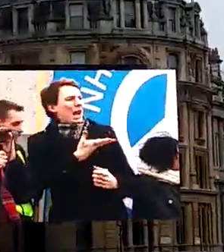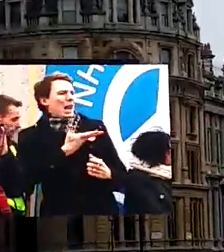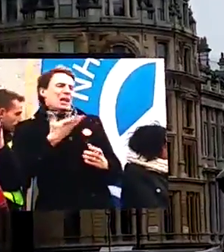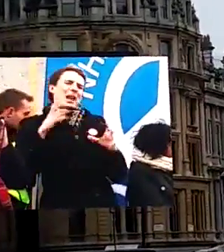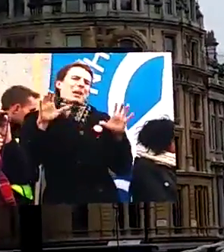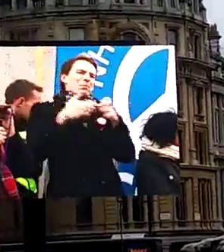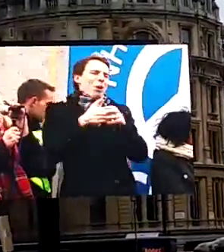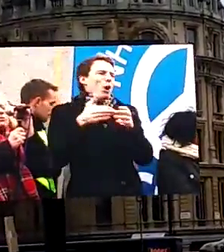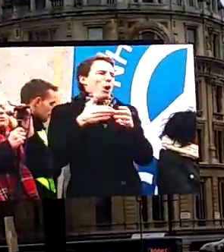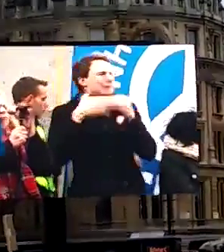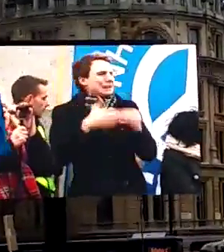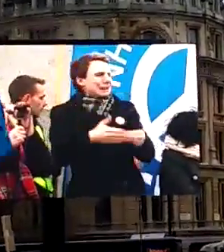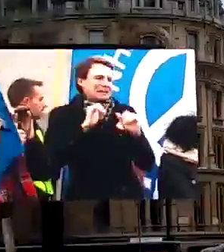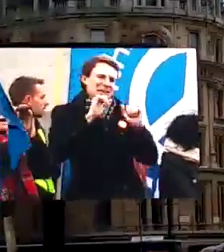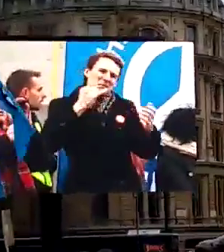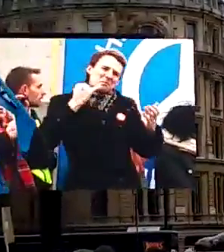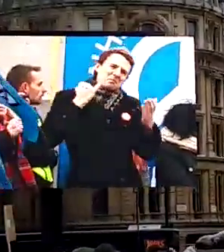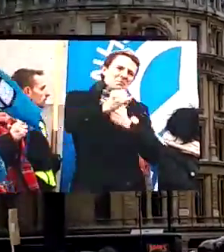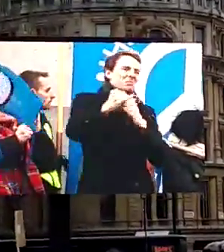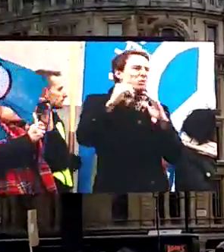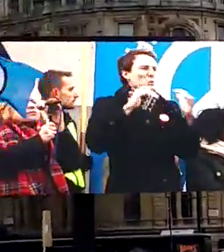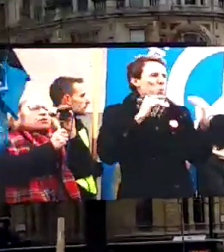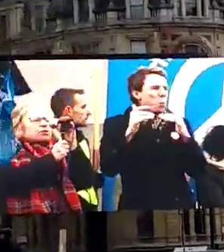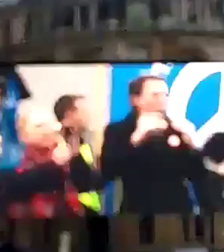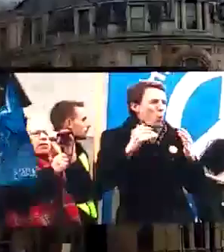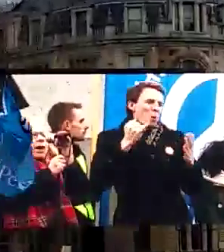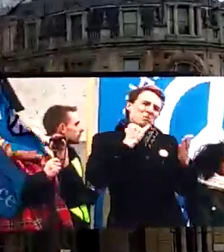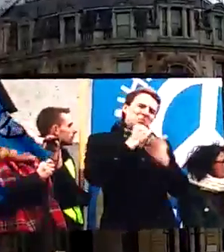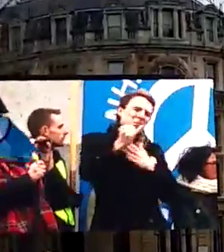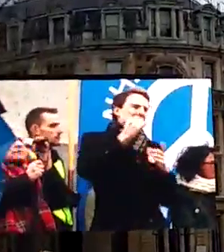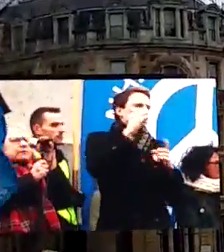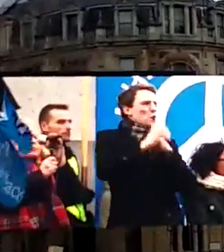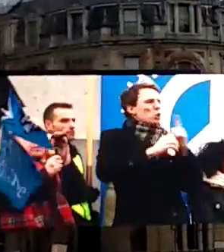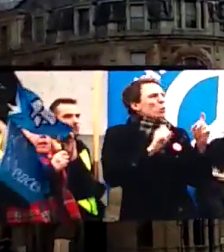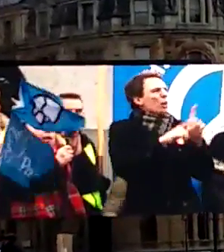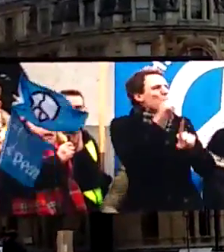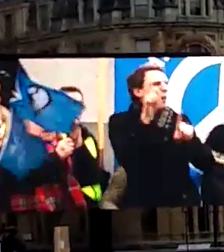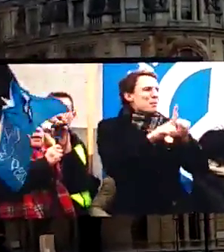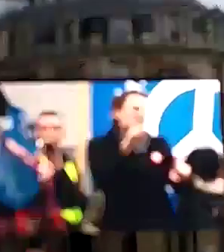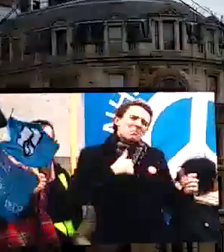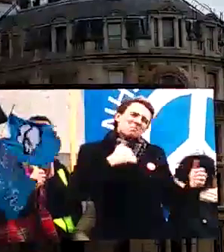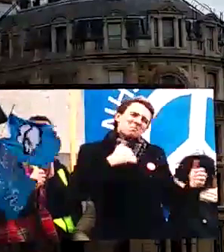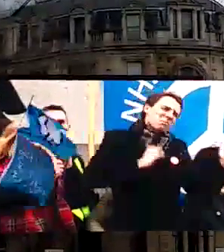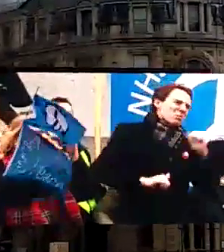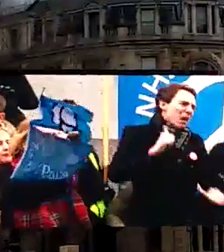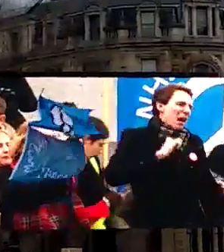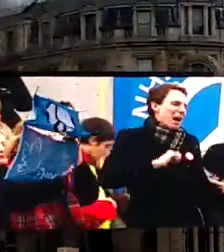Party who opposes wars and who opposes nuclear weapons.